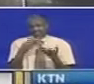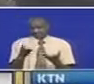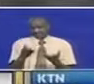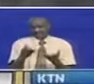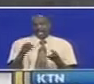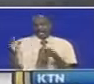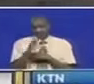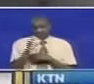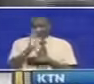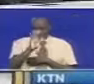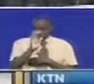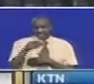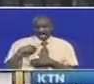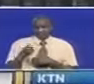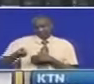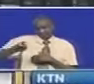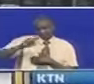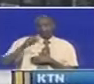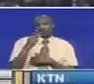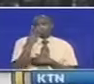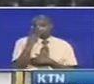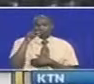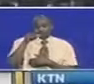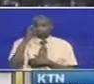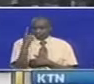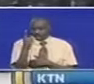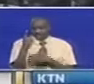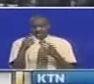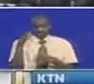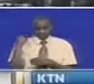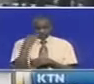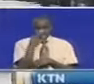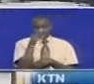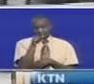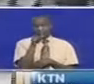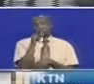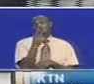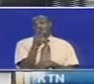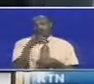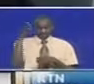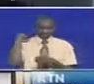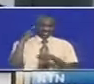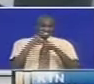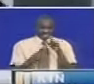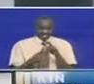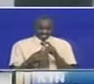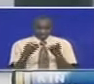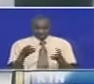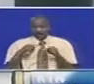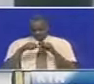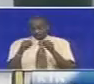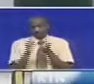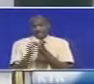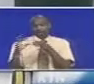of its customer base rose to 4.1 million from 3.2 million account holders in the previous year. We will continue to be a